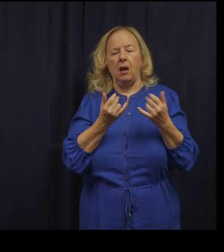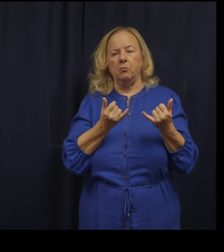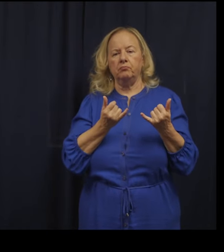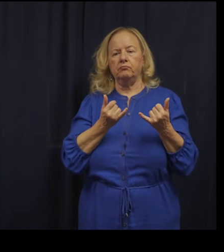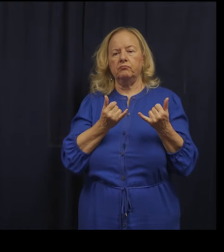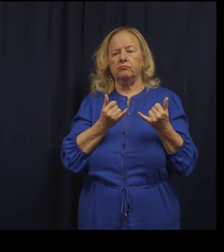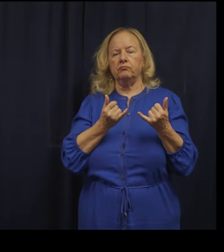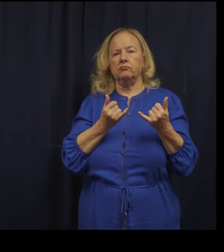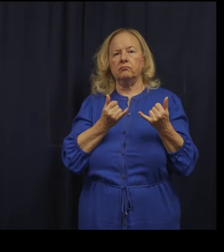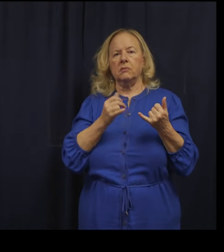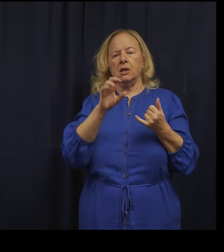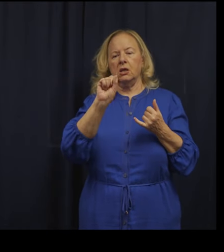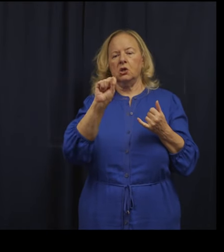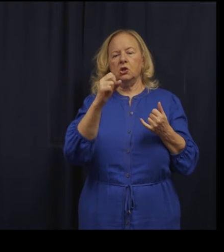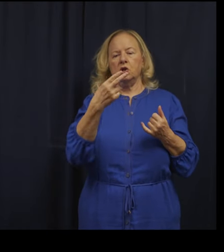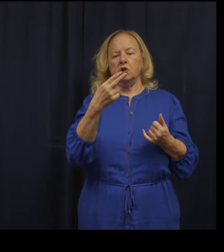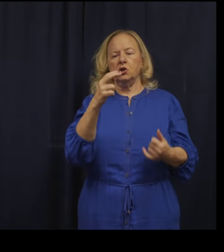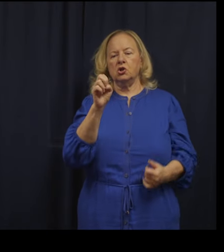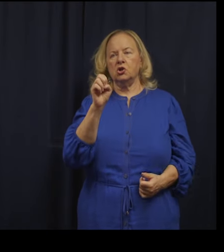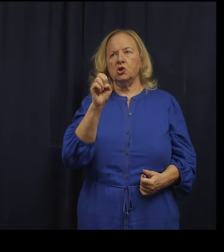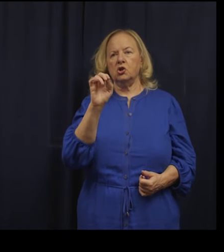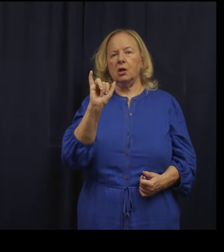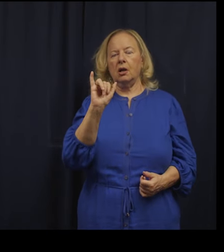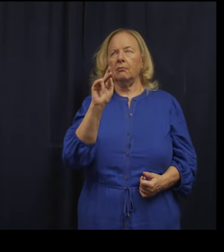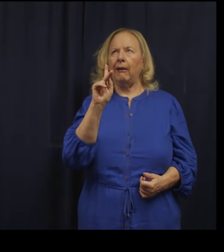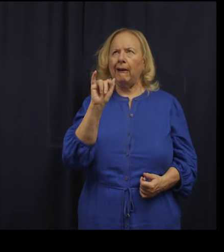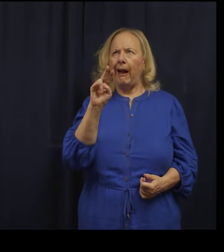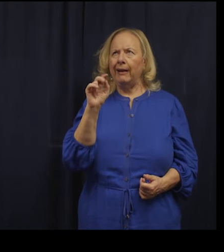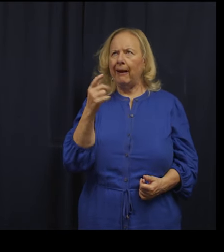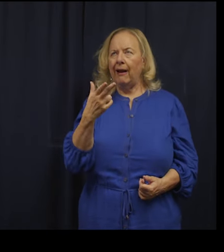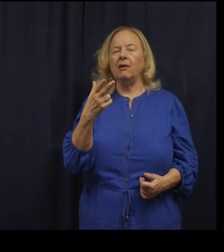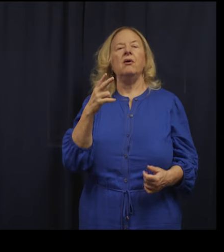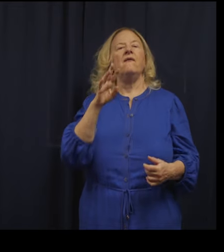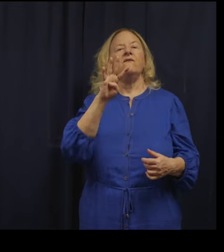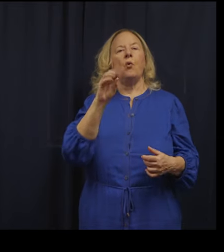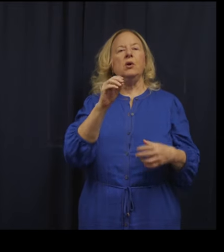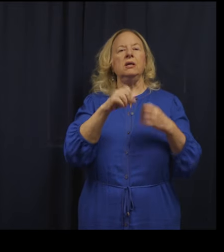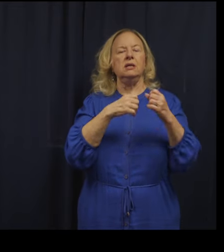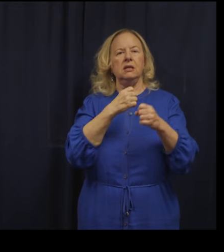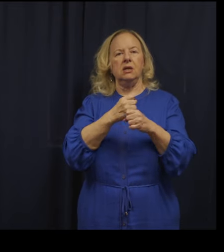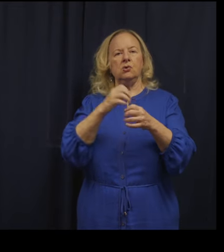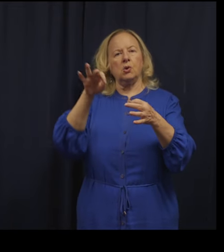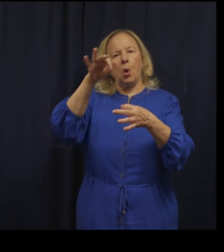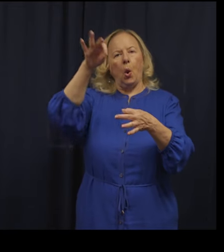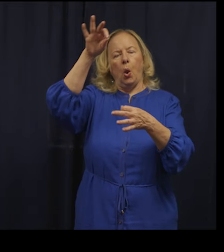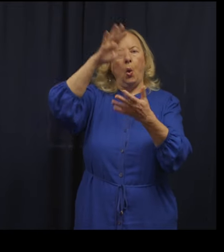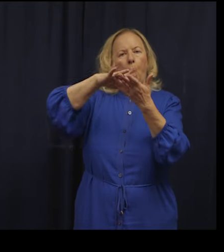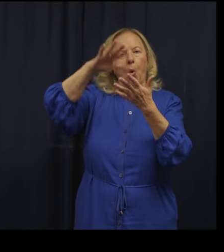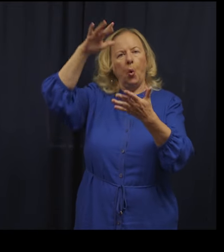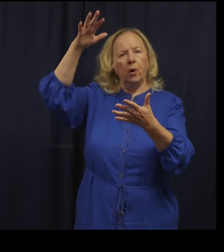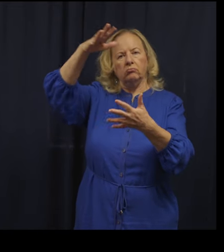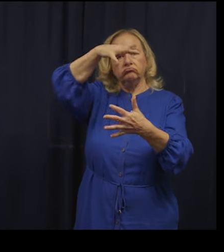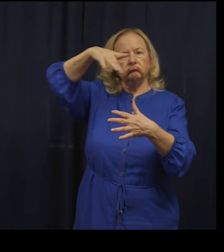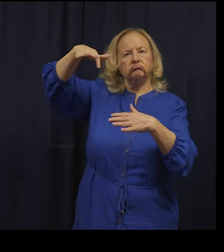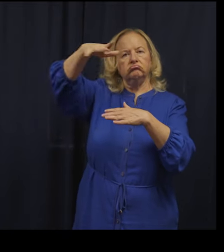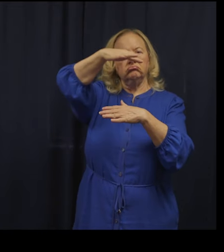Now, the Shekinah itself over the tabernacle for 40 years was a manifestation of